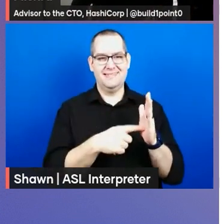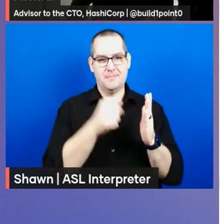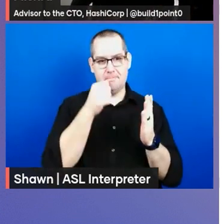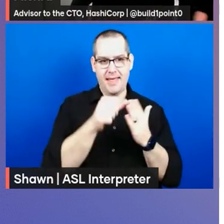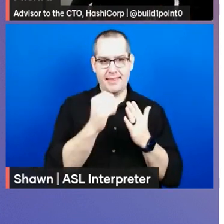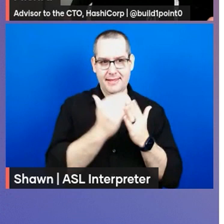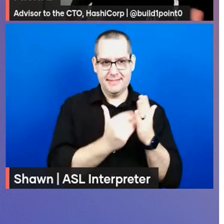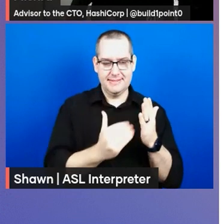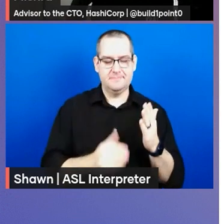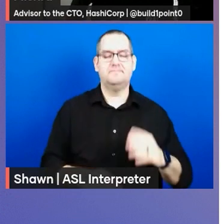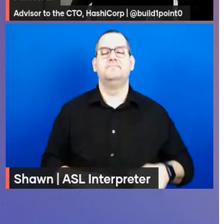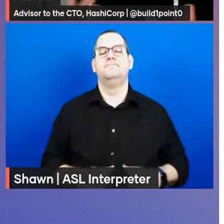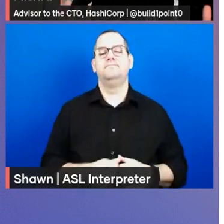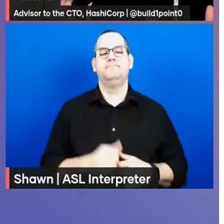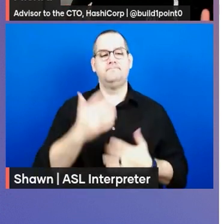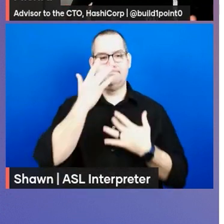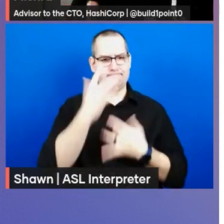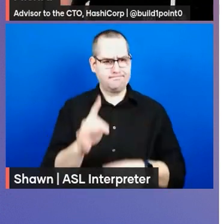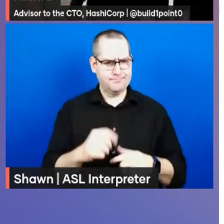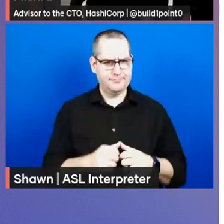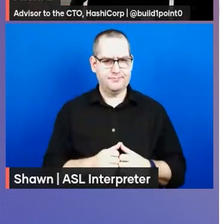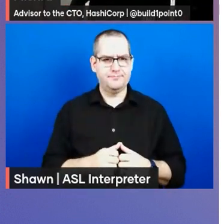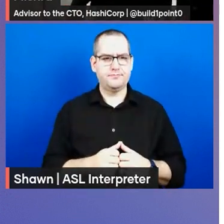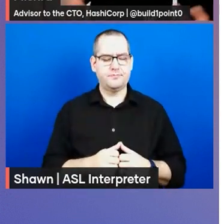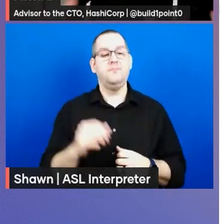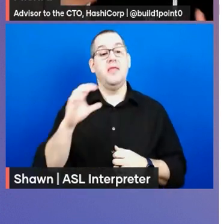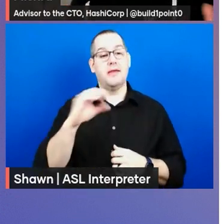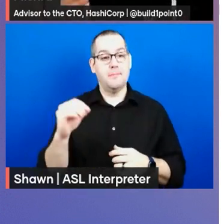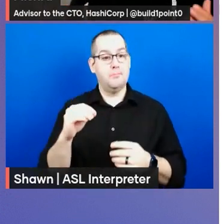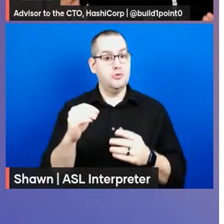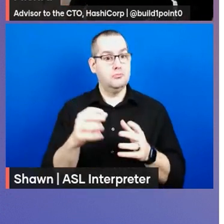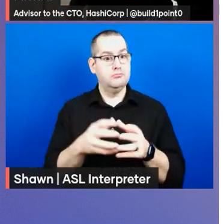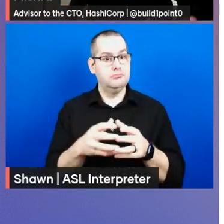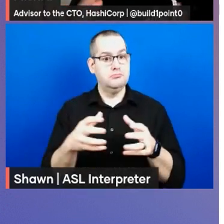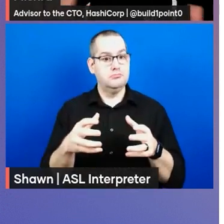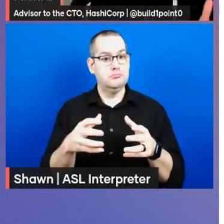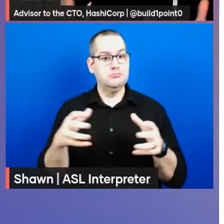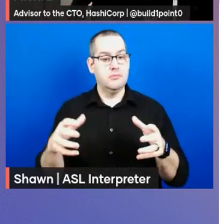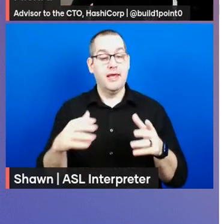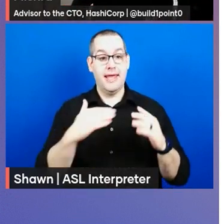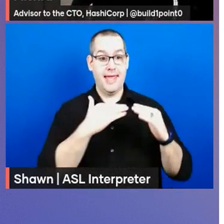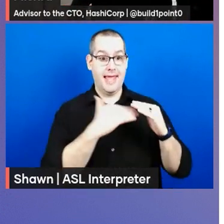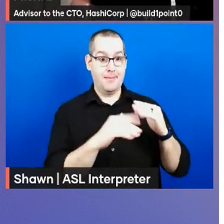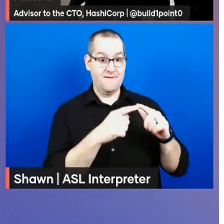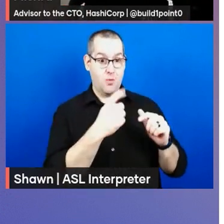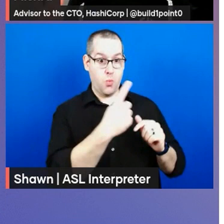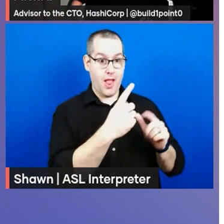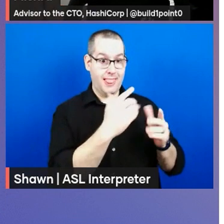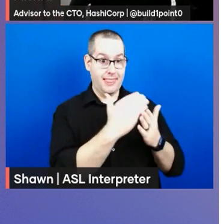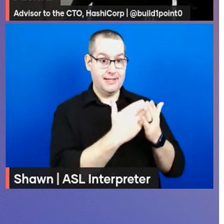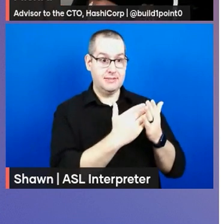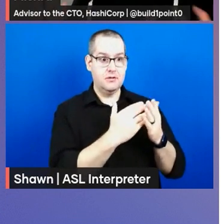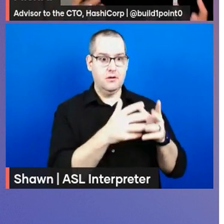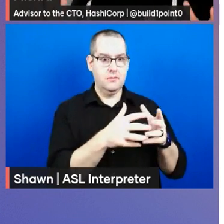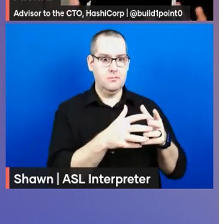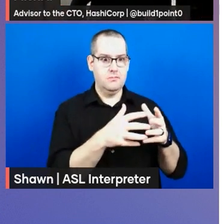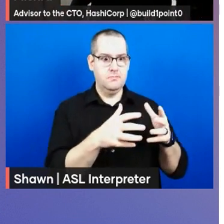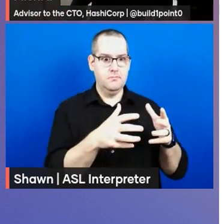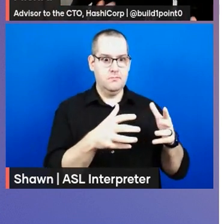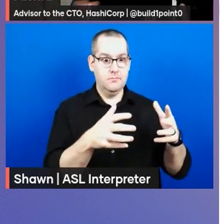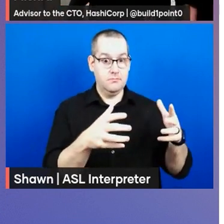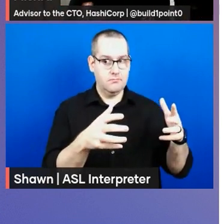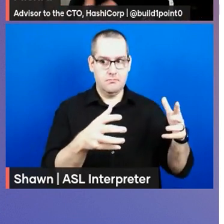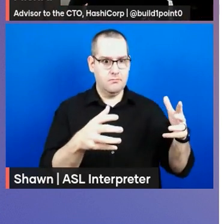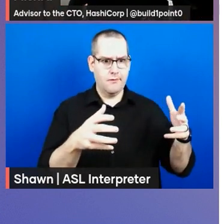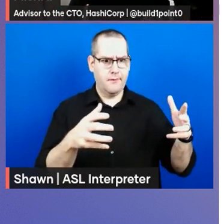list. And what's interesting is that, as the company grew, the volume of emails from this one mailing list, it just begins to grow. And it's really hard to keep